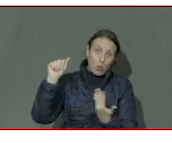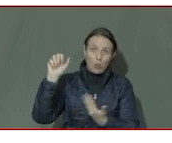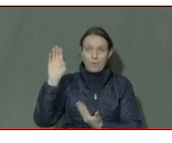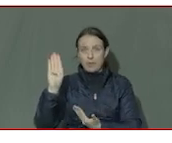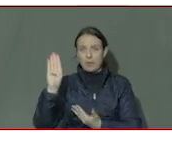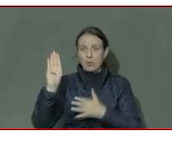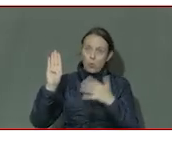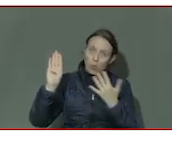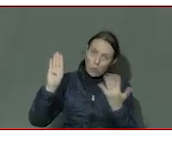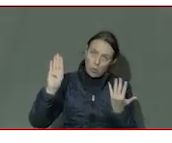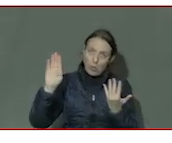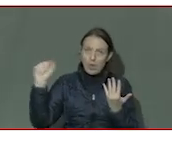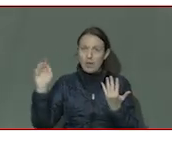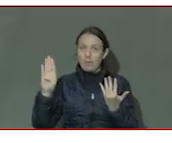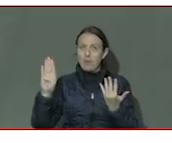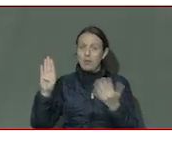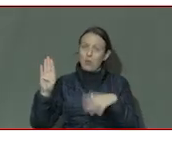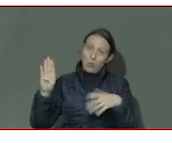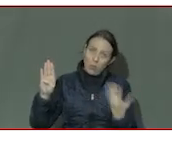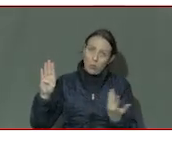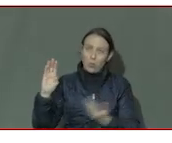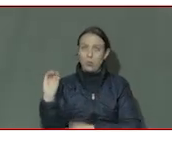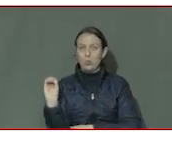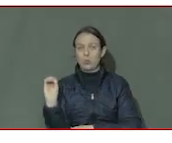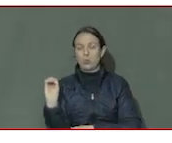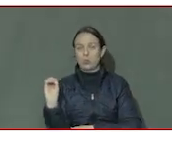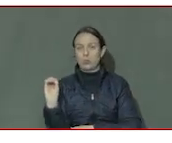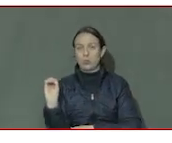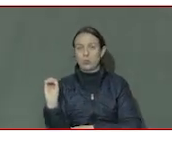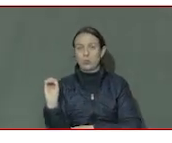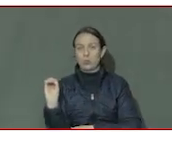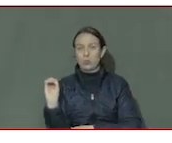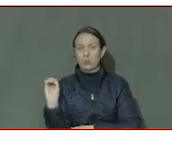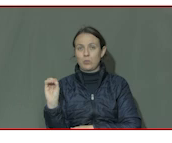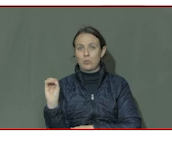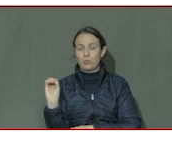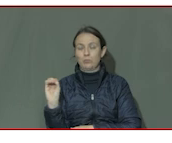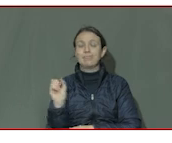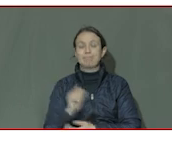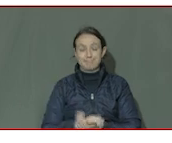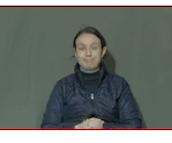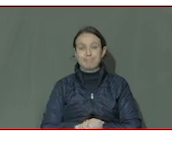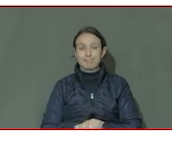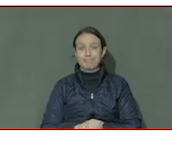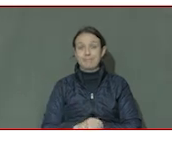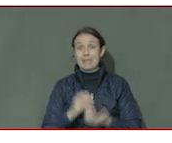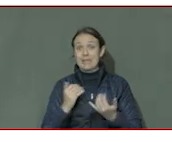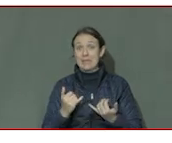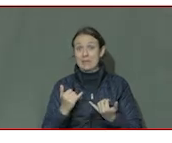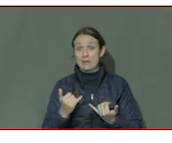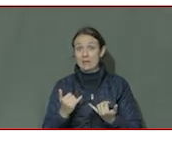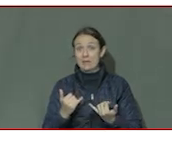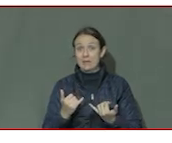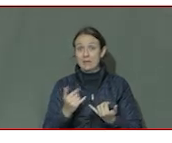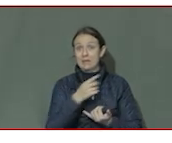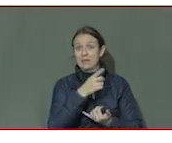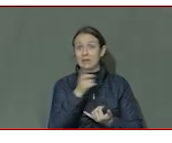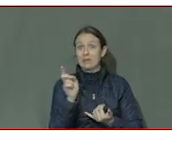B, blood group AB, and blood group O. Now, you must be able